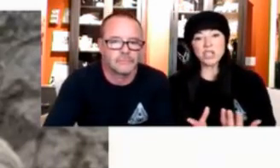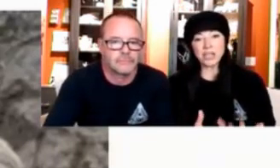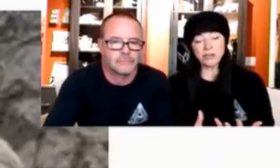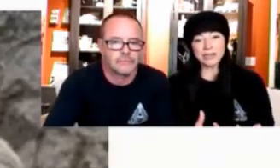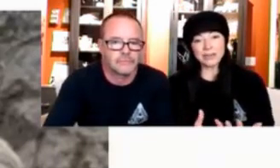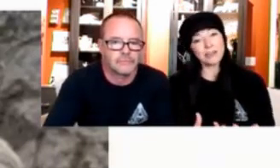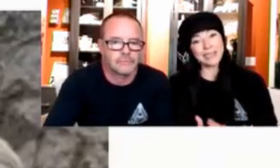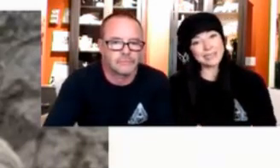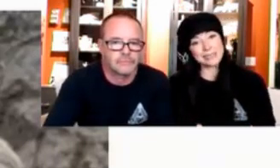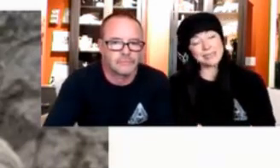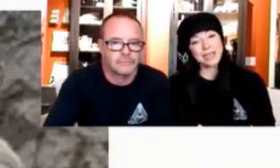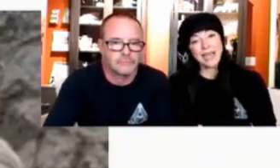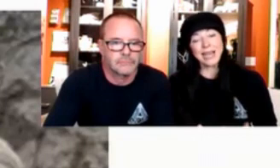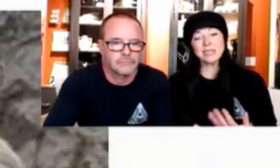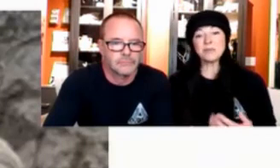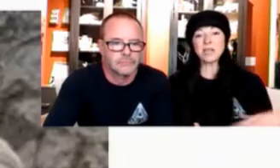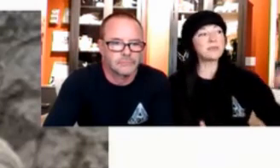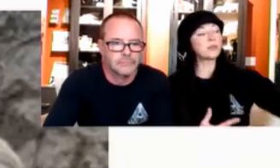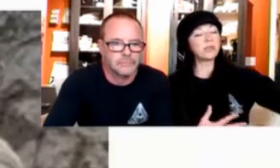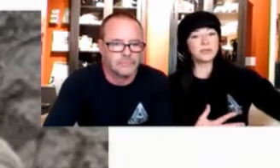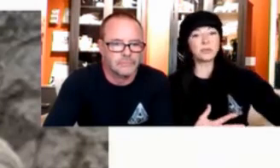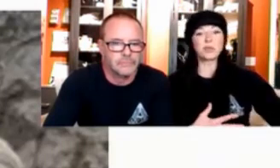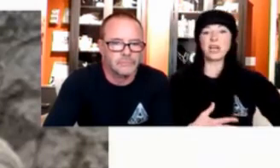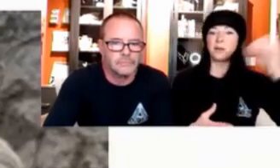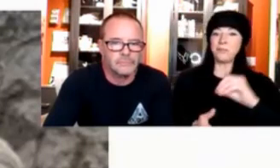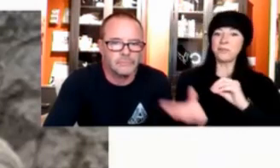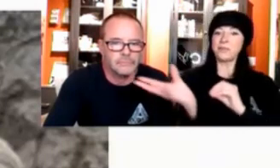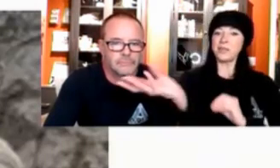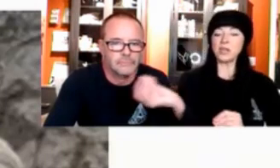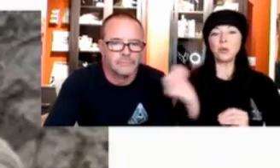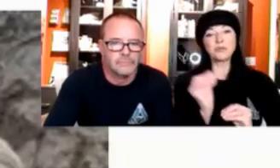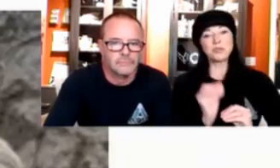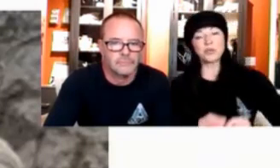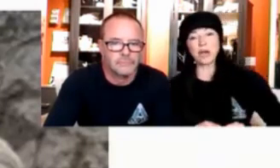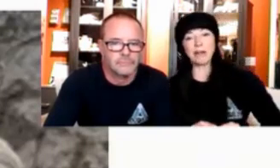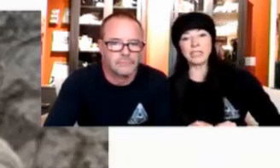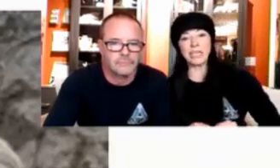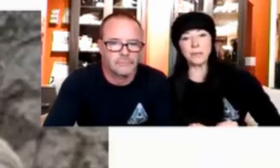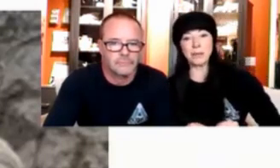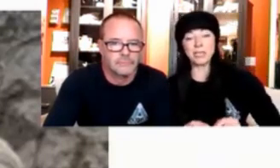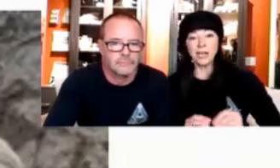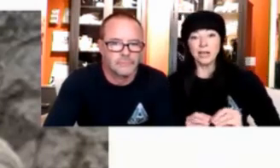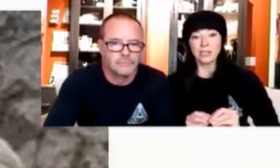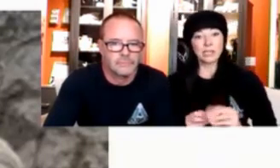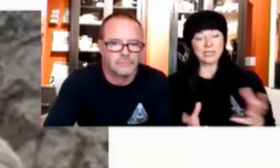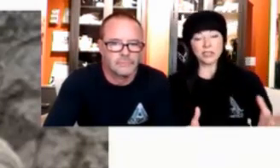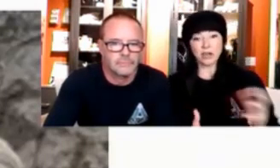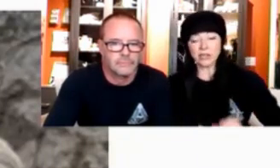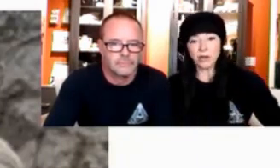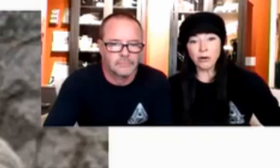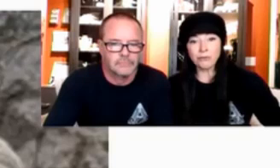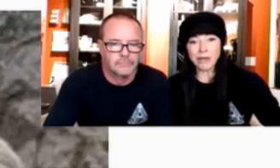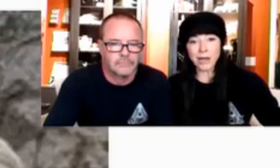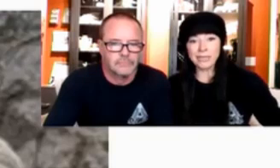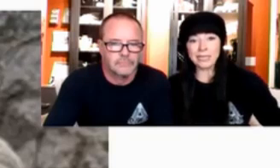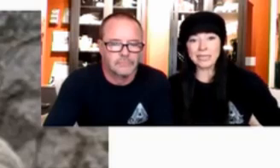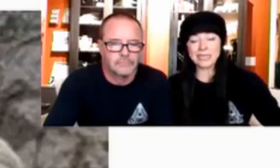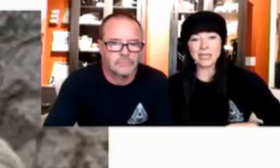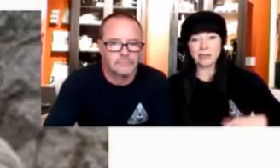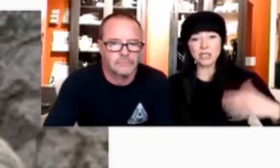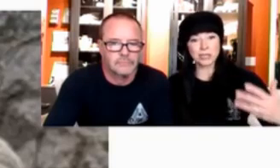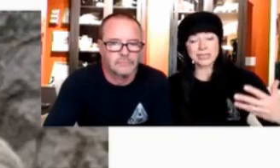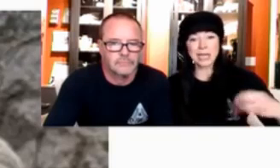are generally their kids. And sometimes wolves will come, wolves who are traveling, maybe looking to start their own